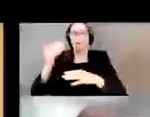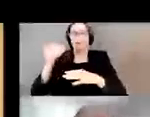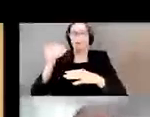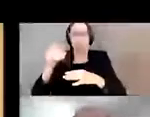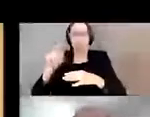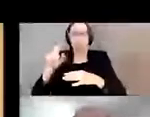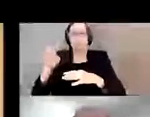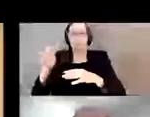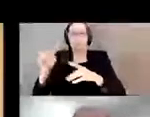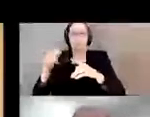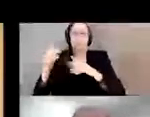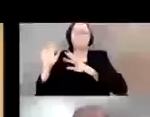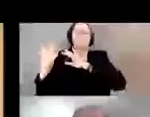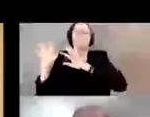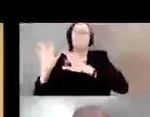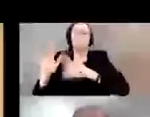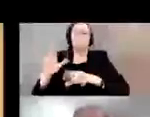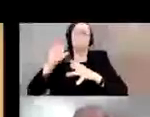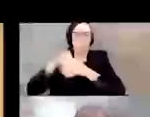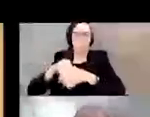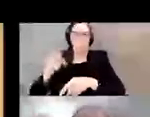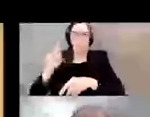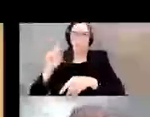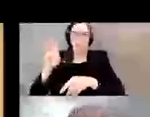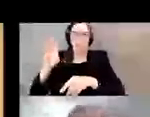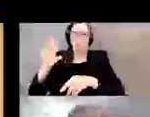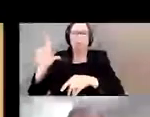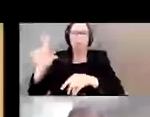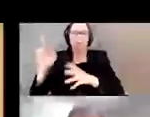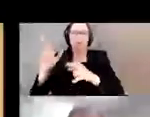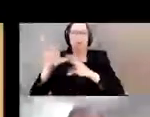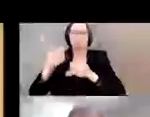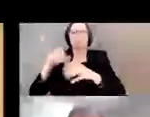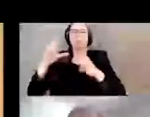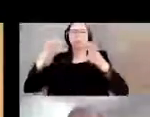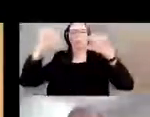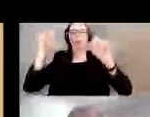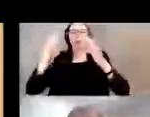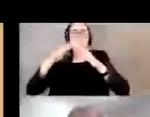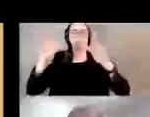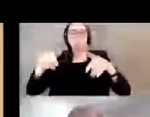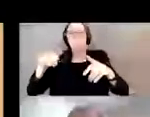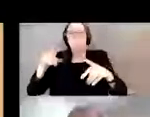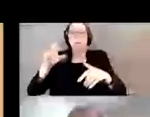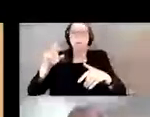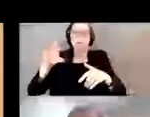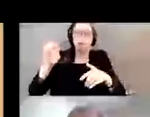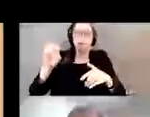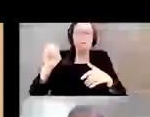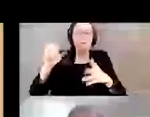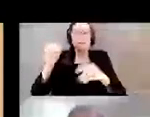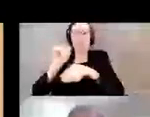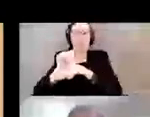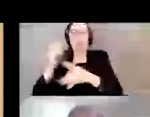advance into the city of Kabul, inside the capital. They get to the presidential palace, and by the evening, they've declared a new